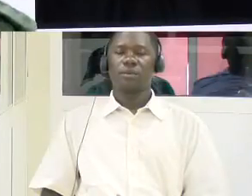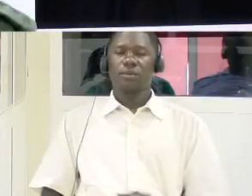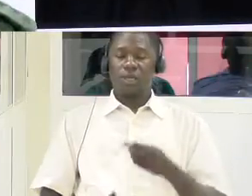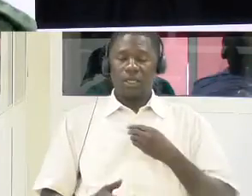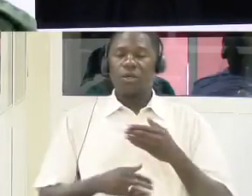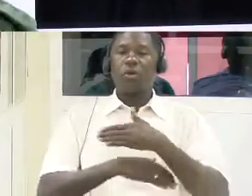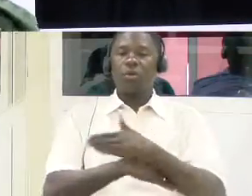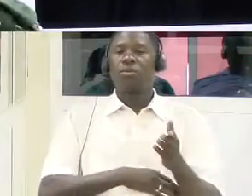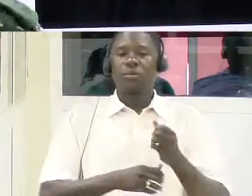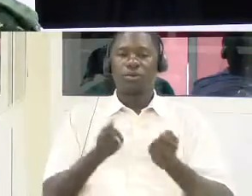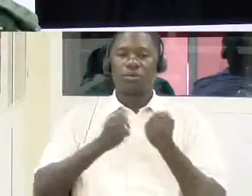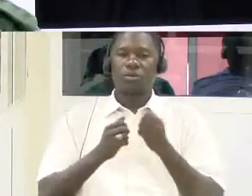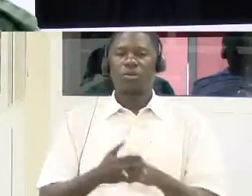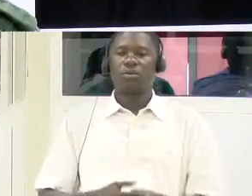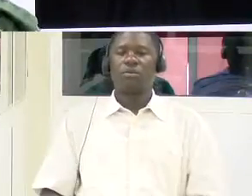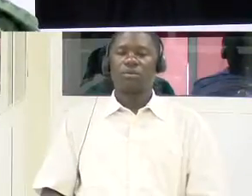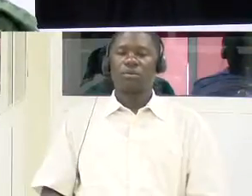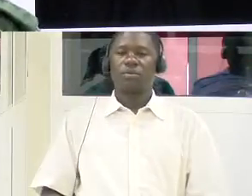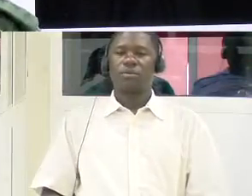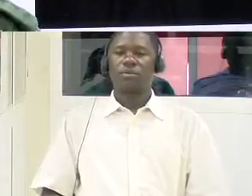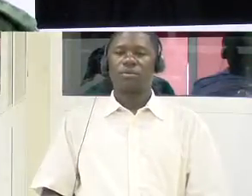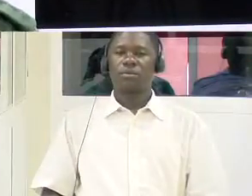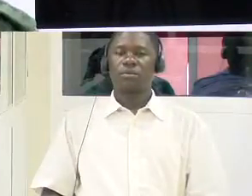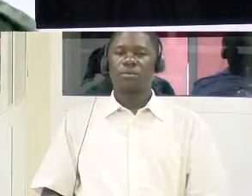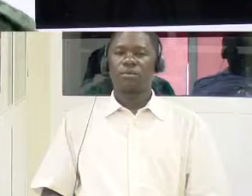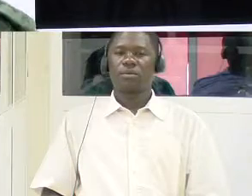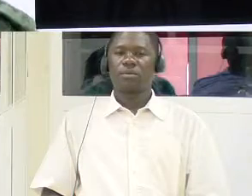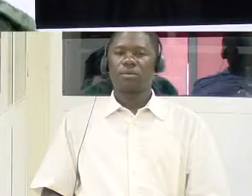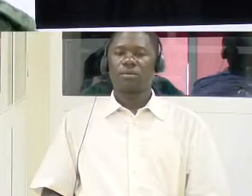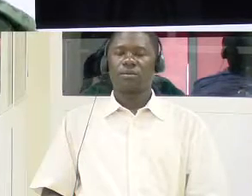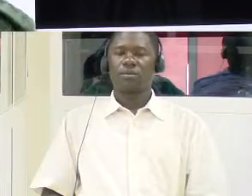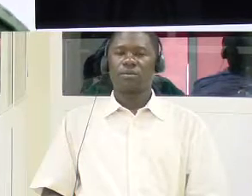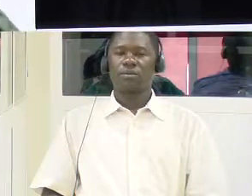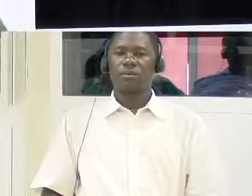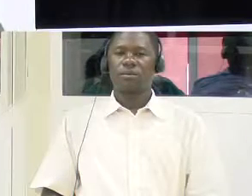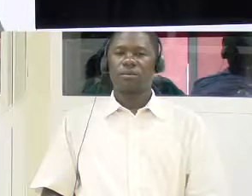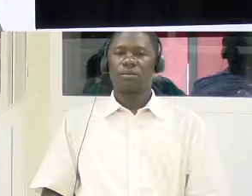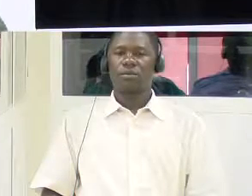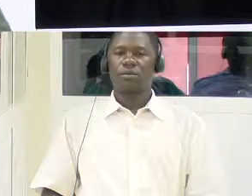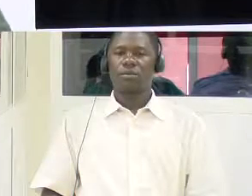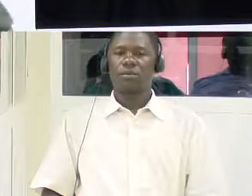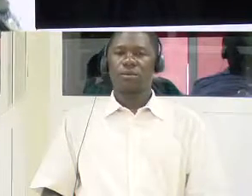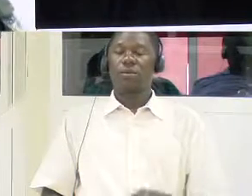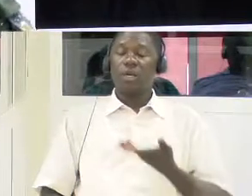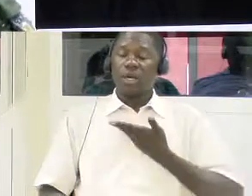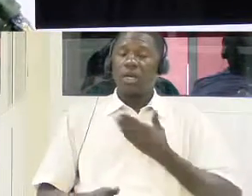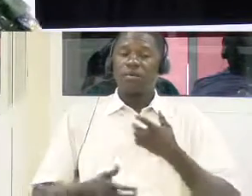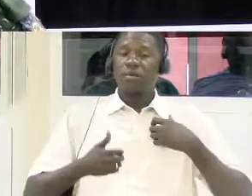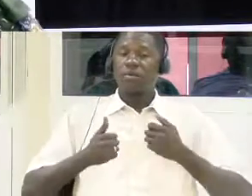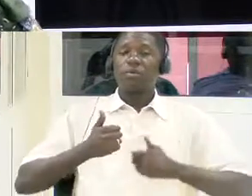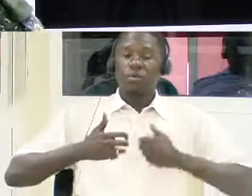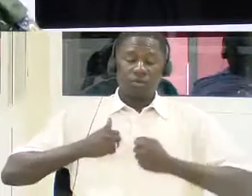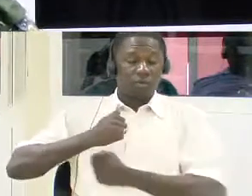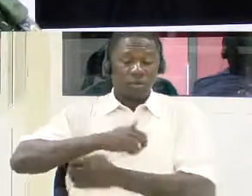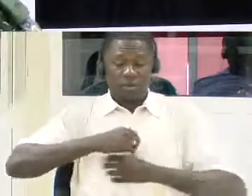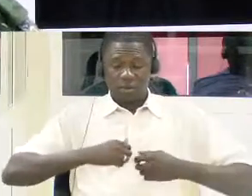door. It was very cold inside. The AC is running. He was having his weapon